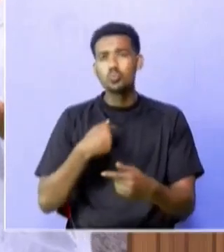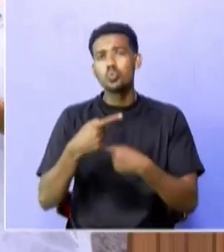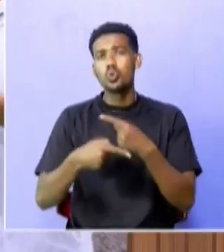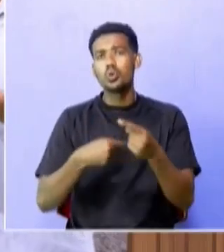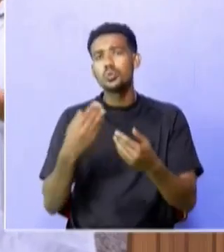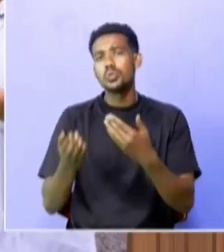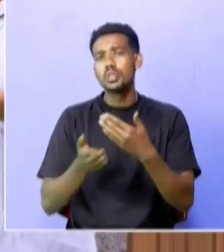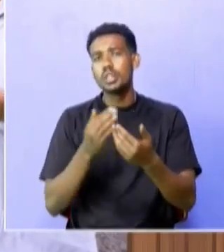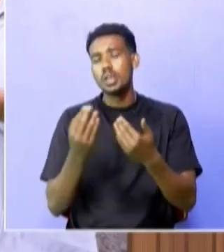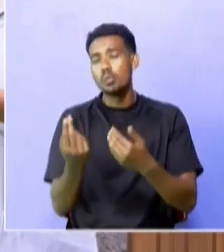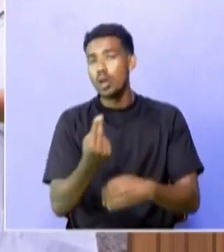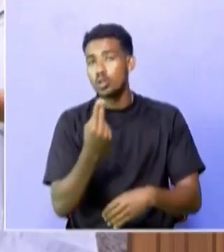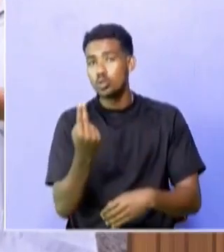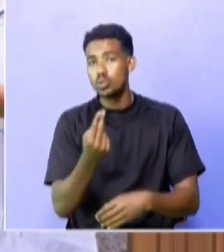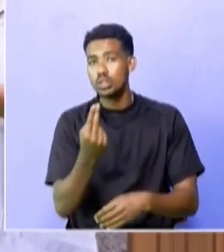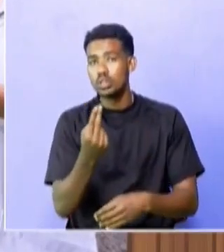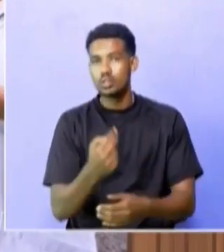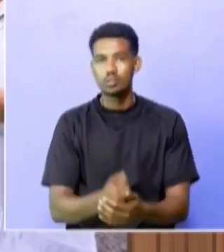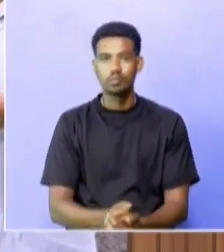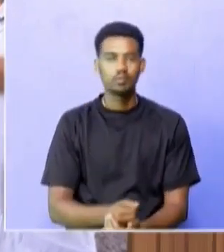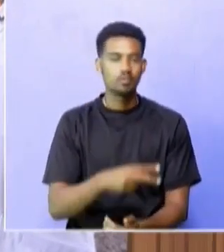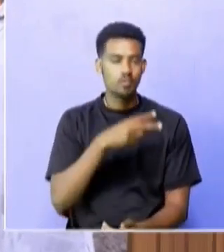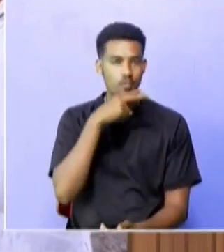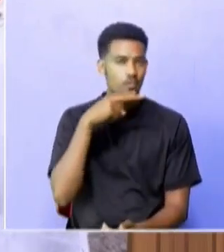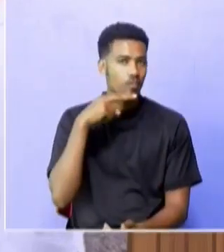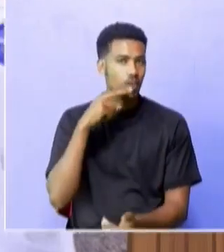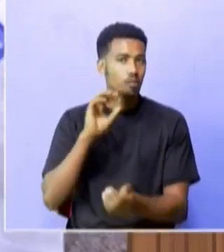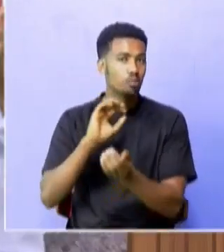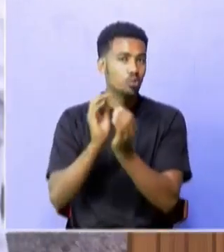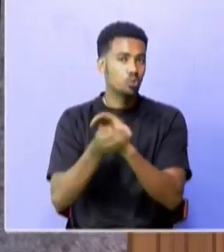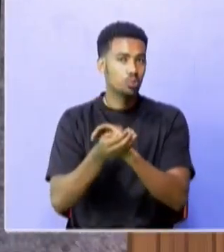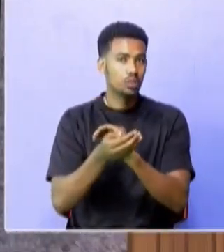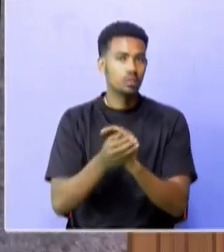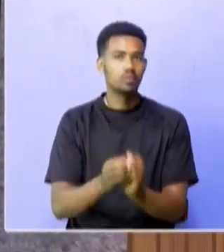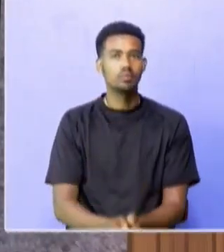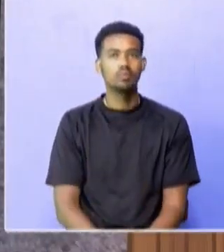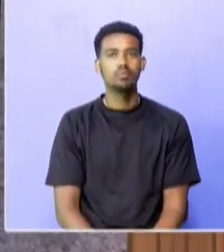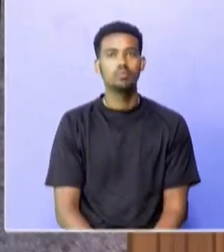by using verb to be is. Bravo.